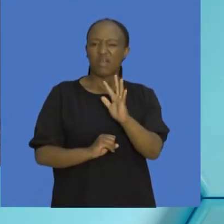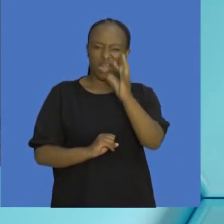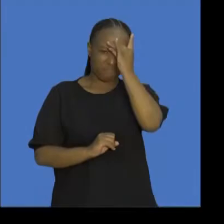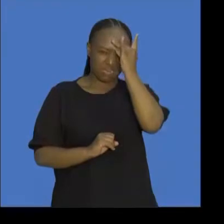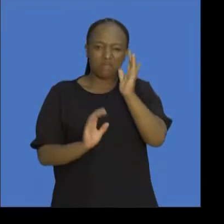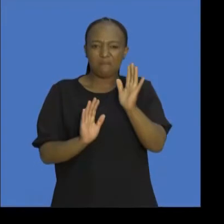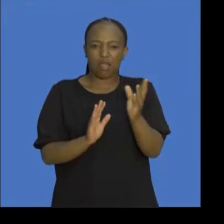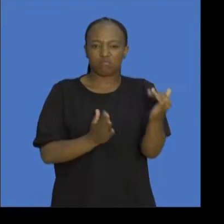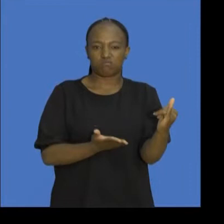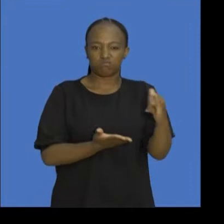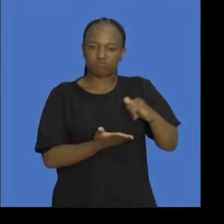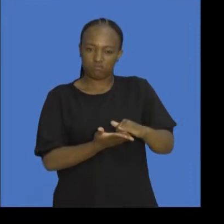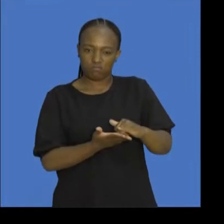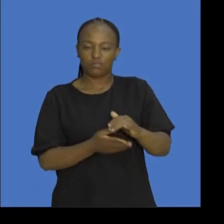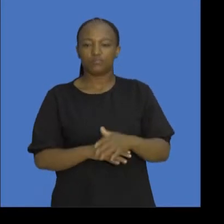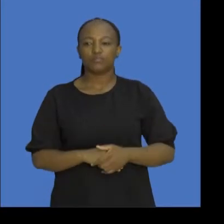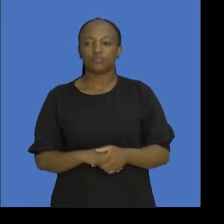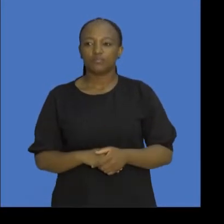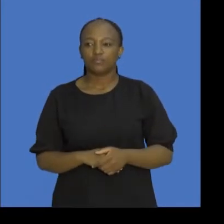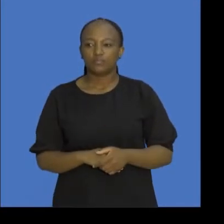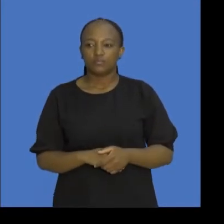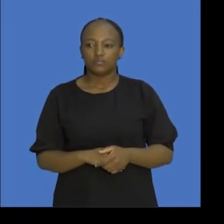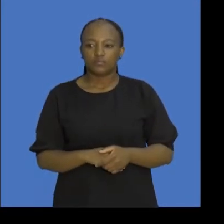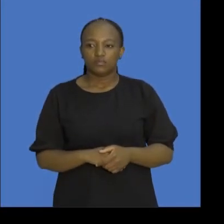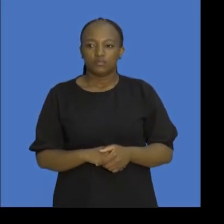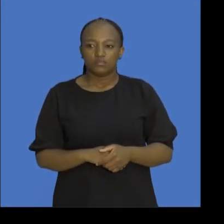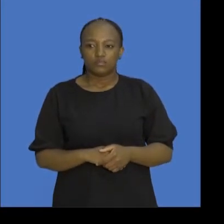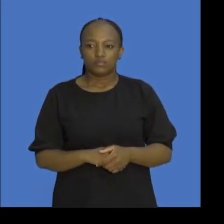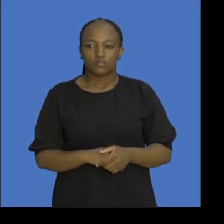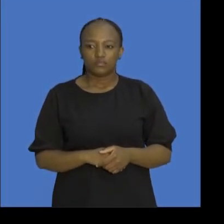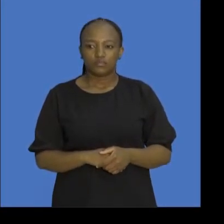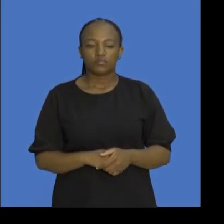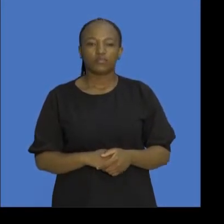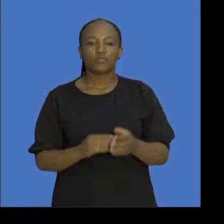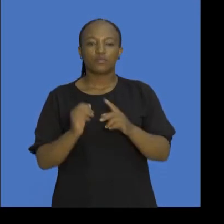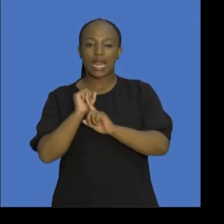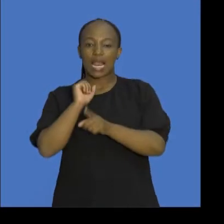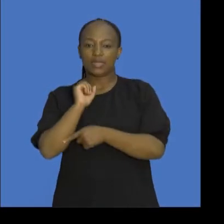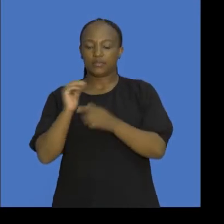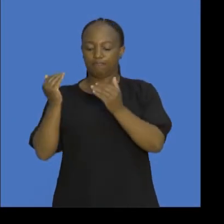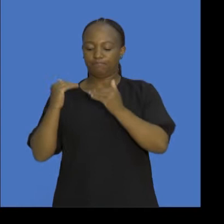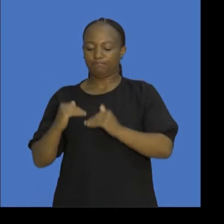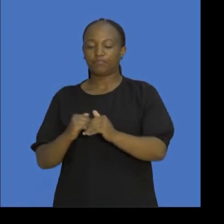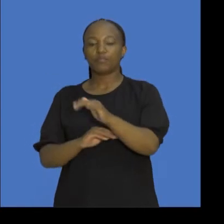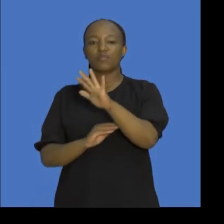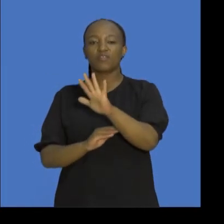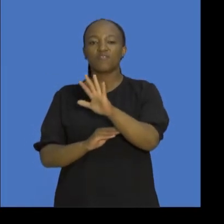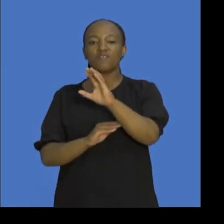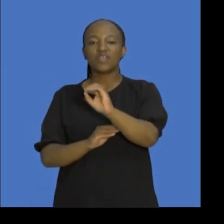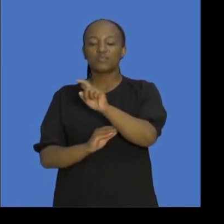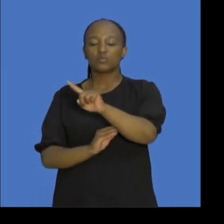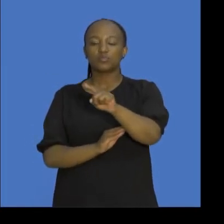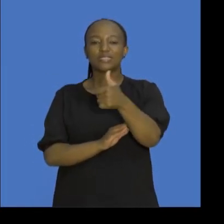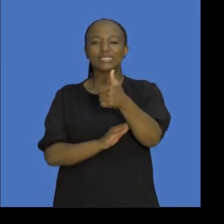Okay, so let's look at the last one, which is between 50 and 55. 50